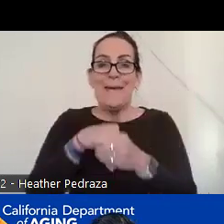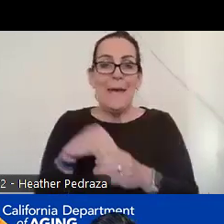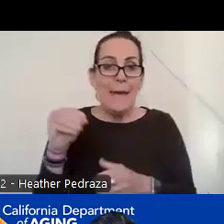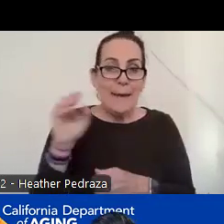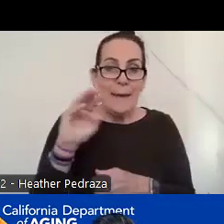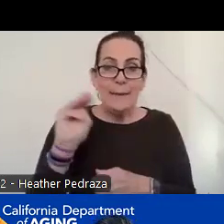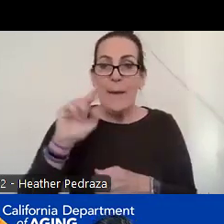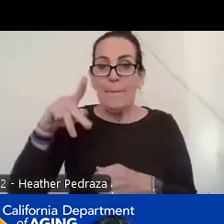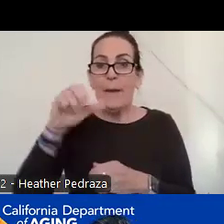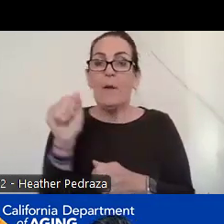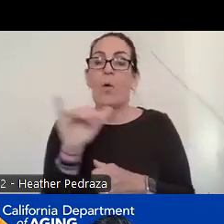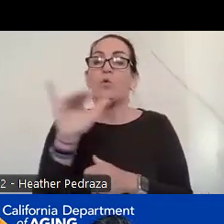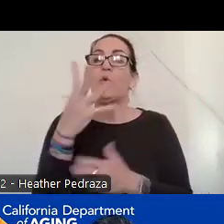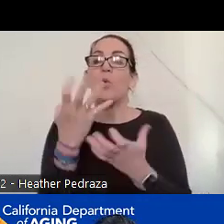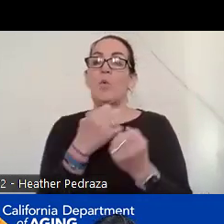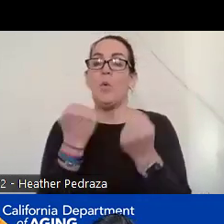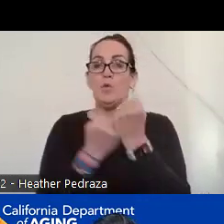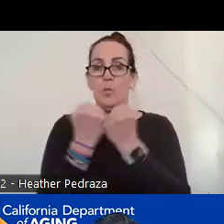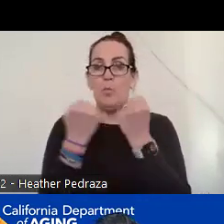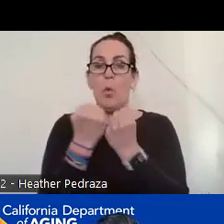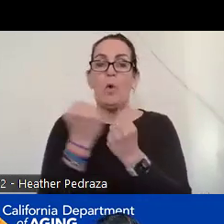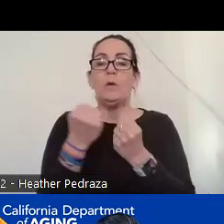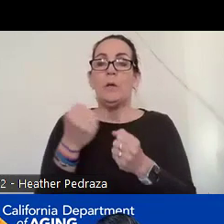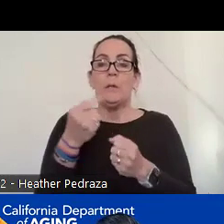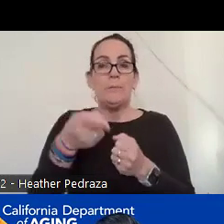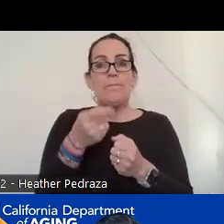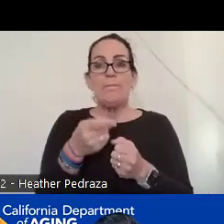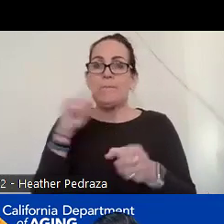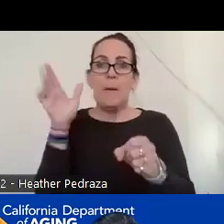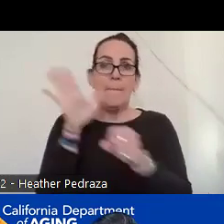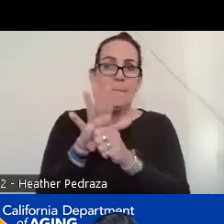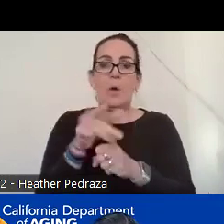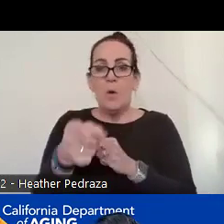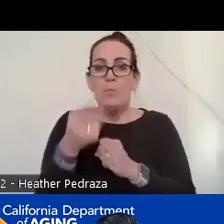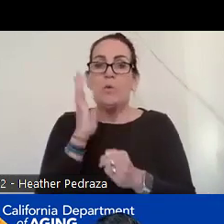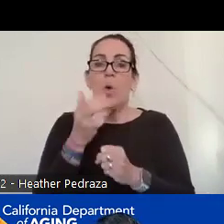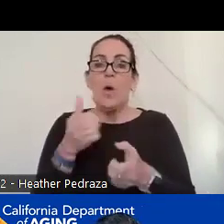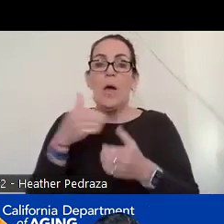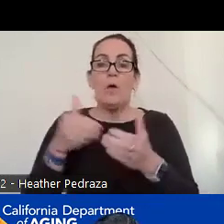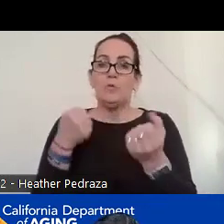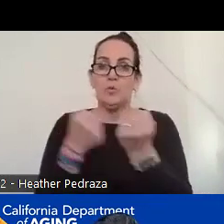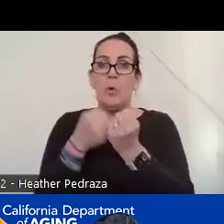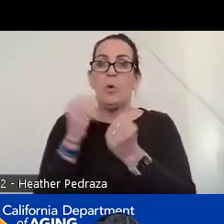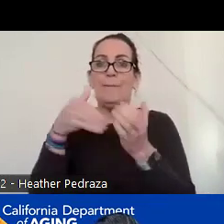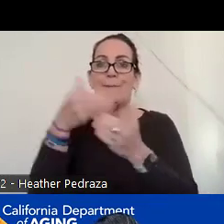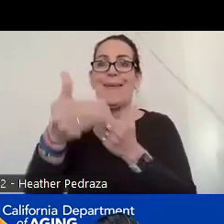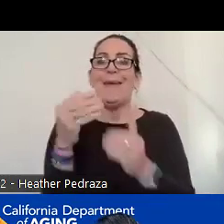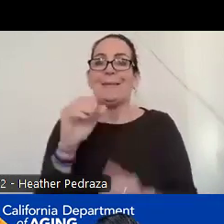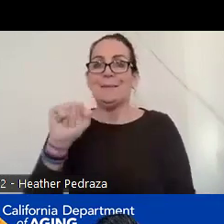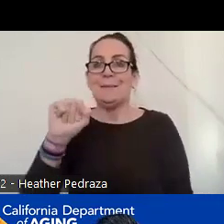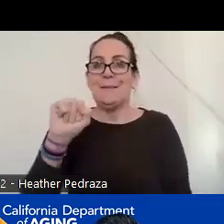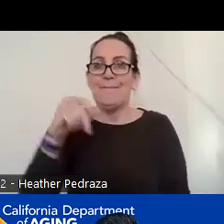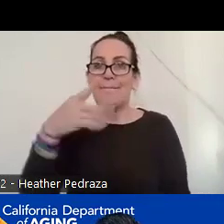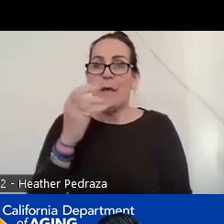reinforce commitment across our network of partners and stakeholders as we move into the next phase of implementation, especially with the new administration on the